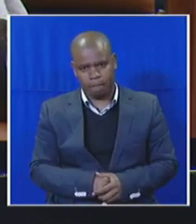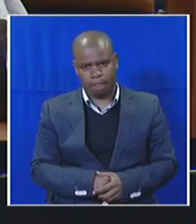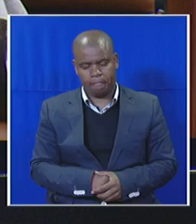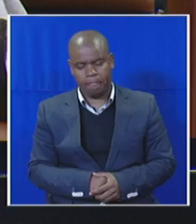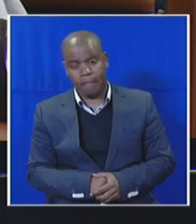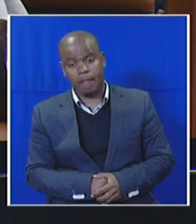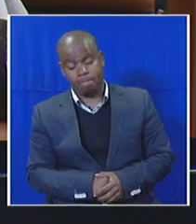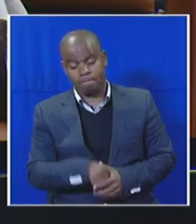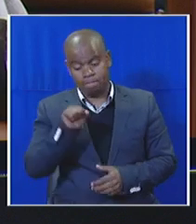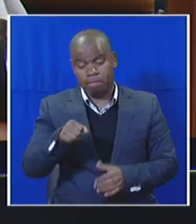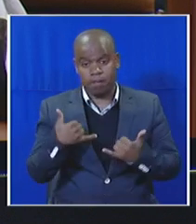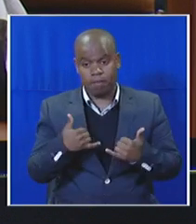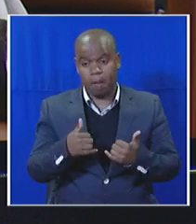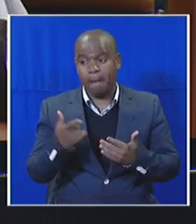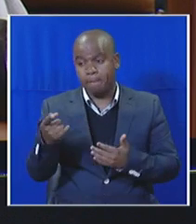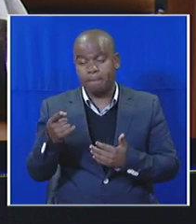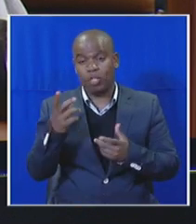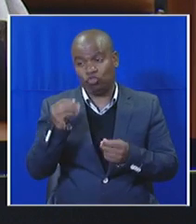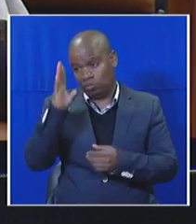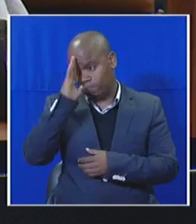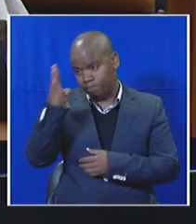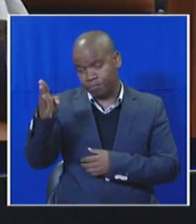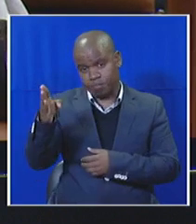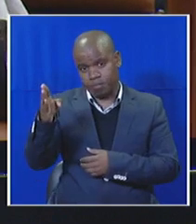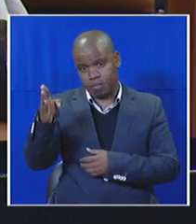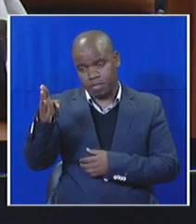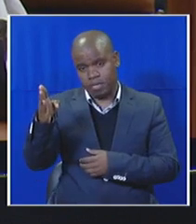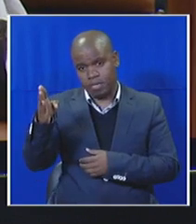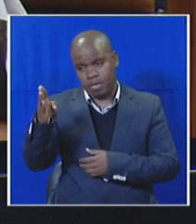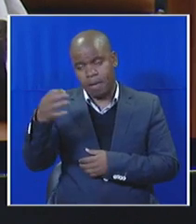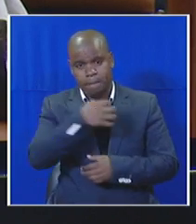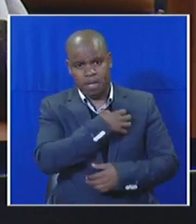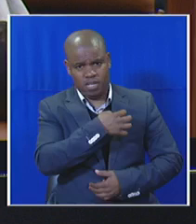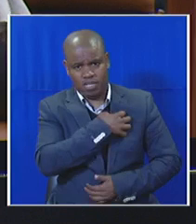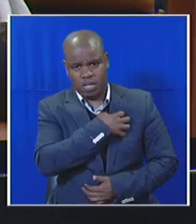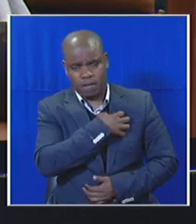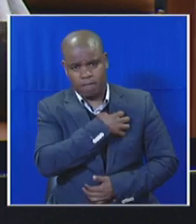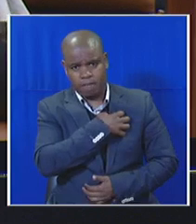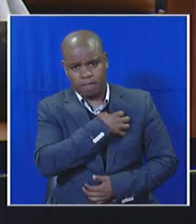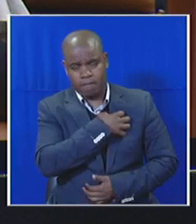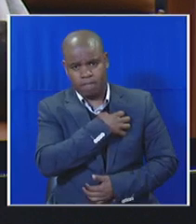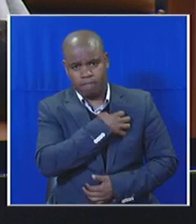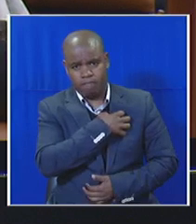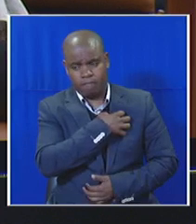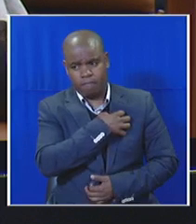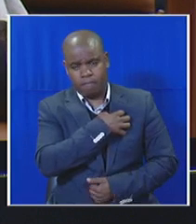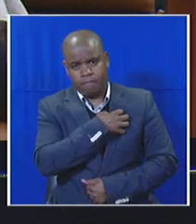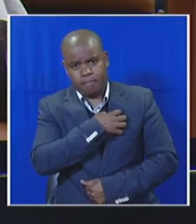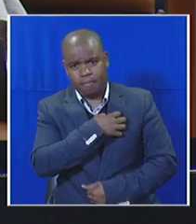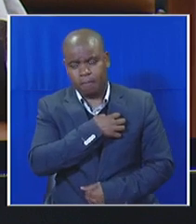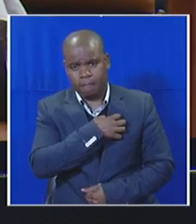have been addressed to the Minister of Defense and Military Affairs and Military Veterans.